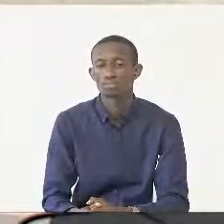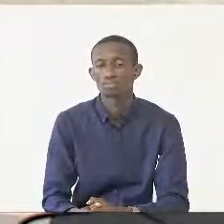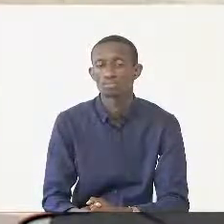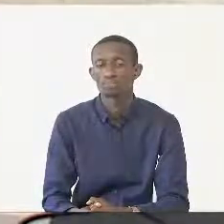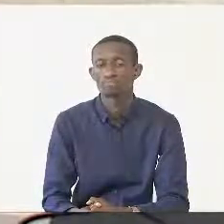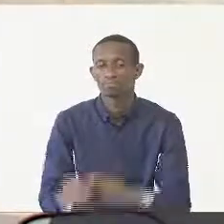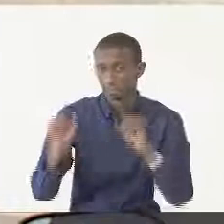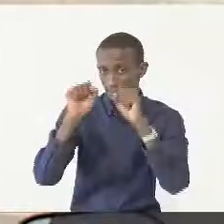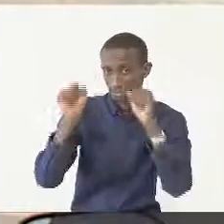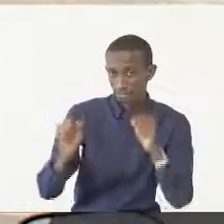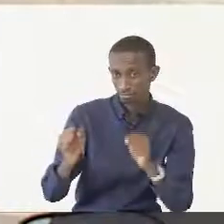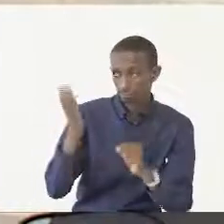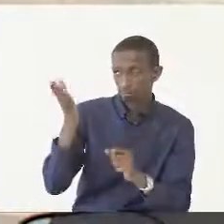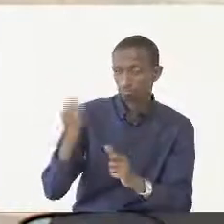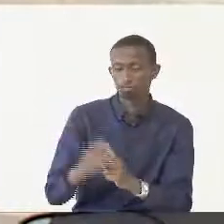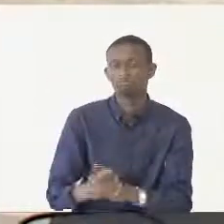system